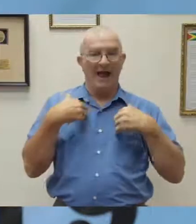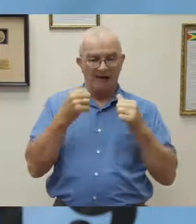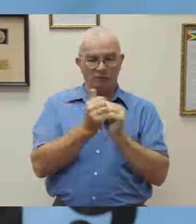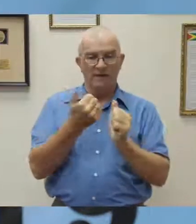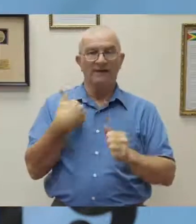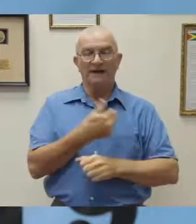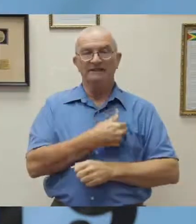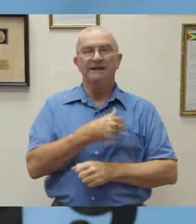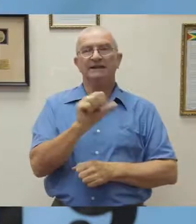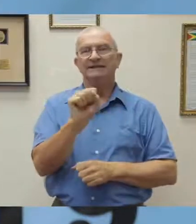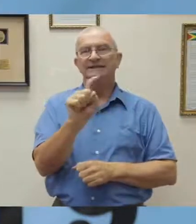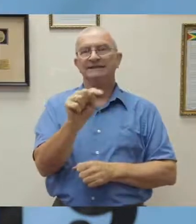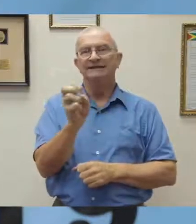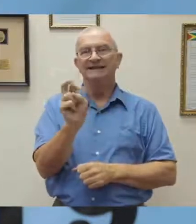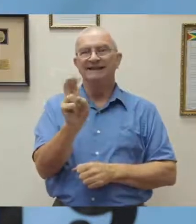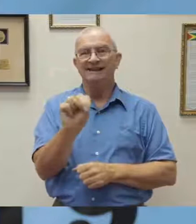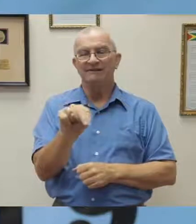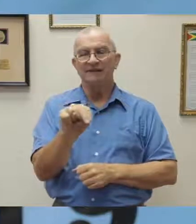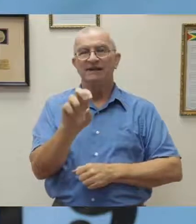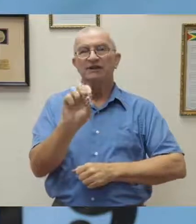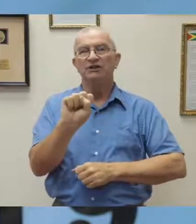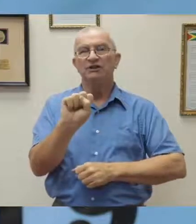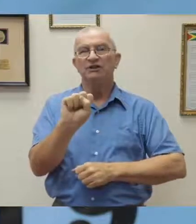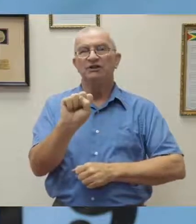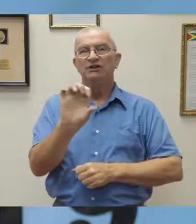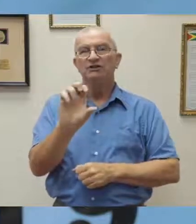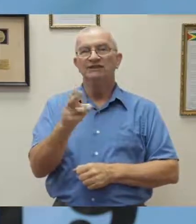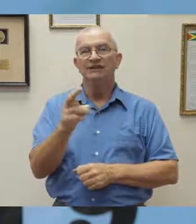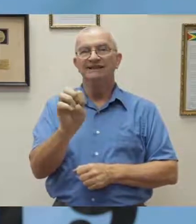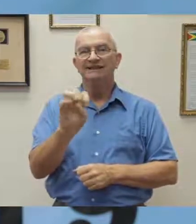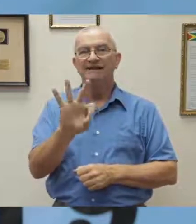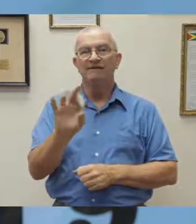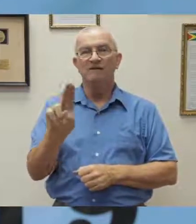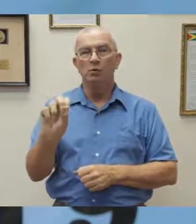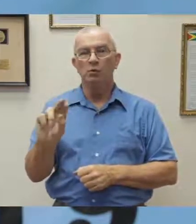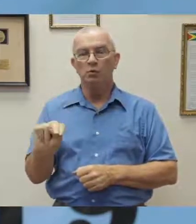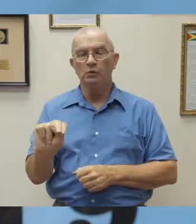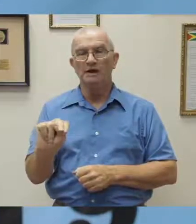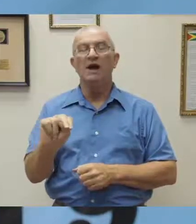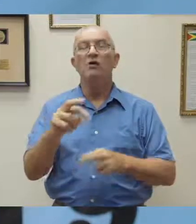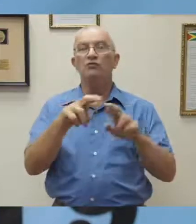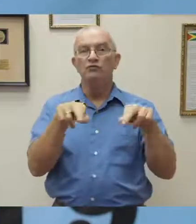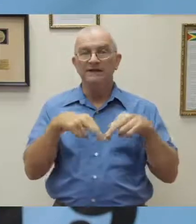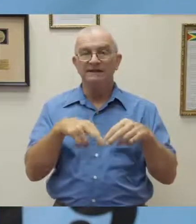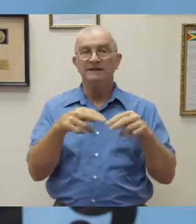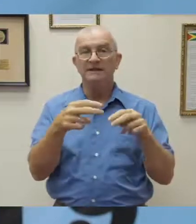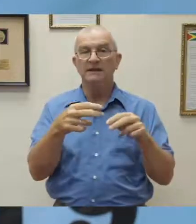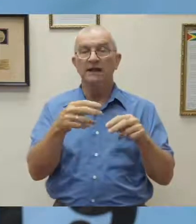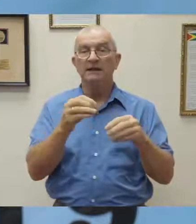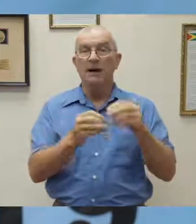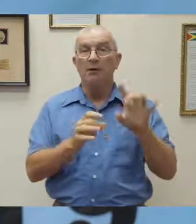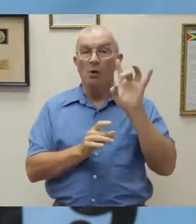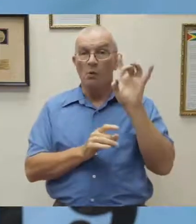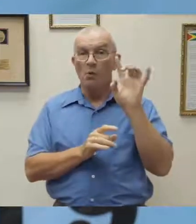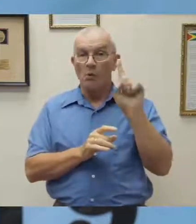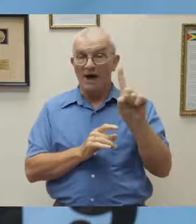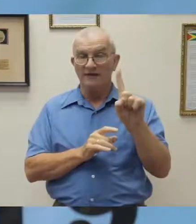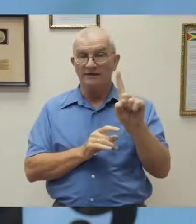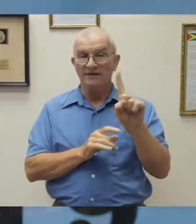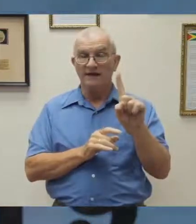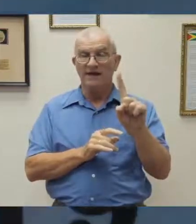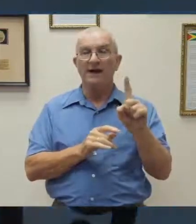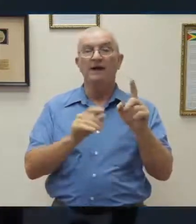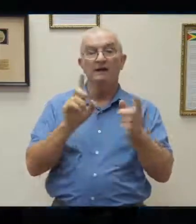Dr. Stephen Shifun, Regional Health Officer from Region Number 1, the Barima-Waini region.